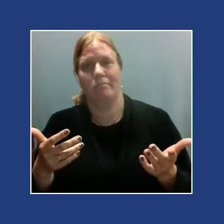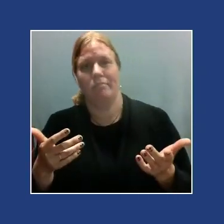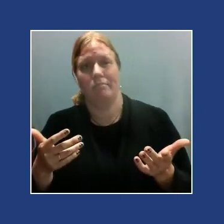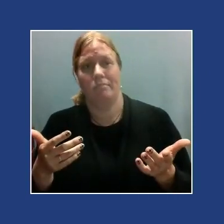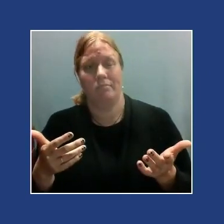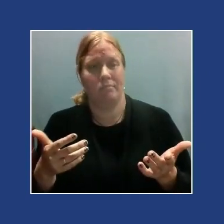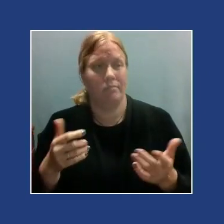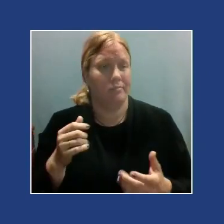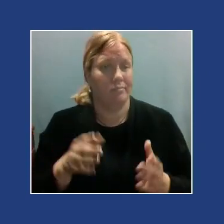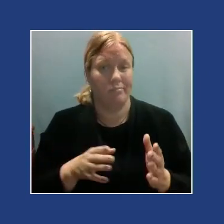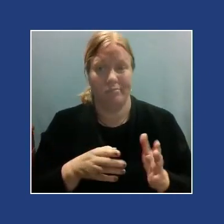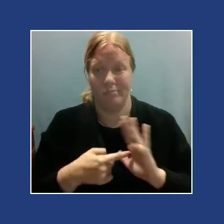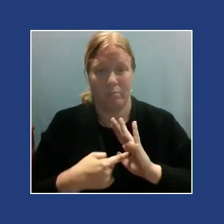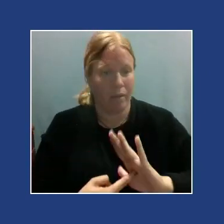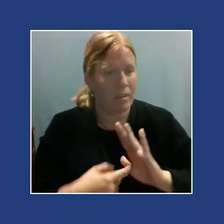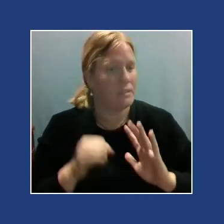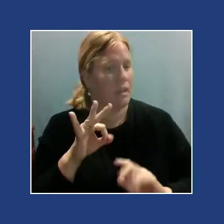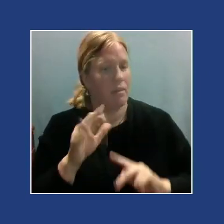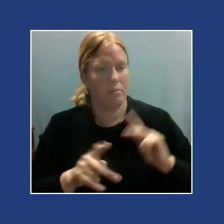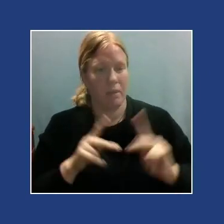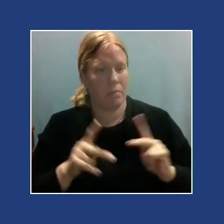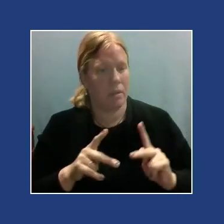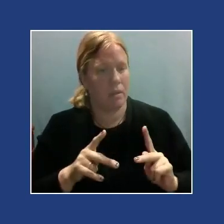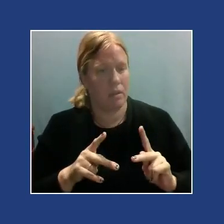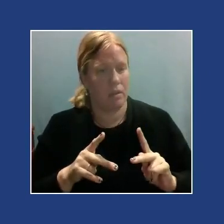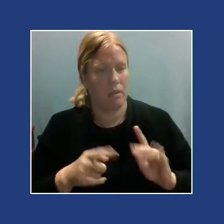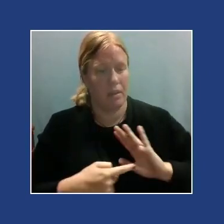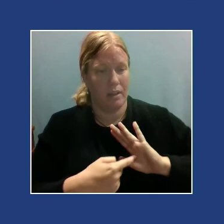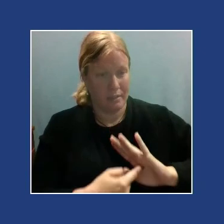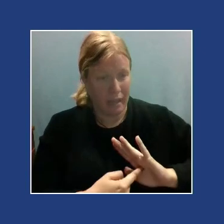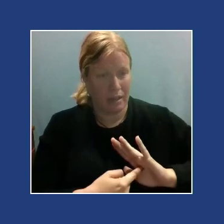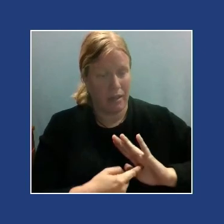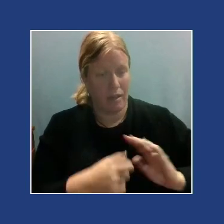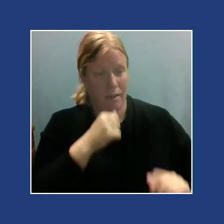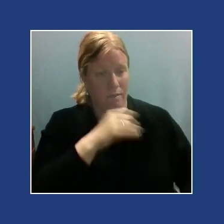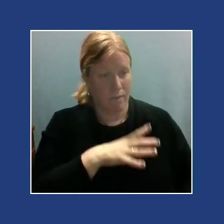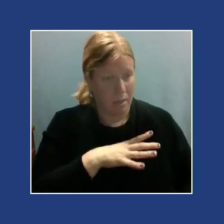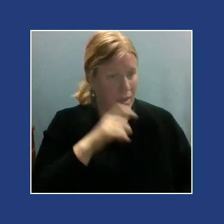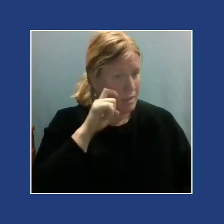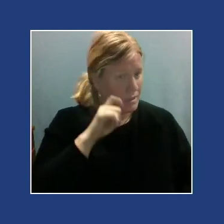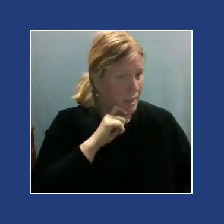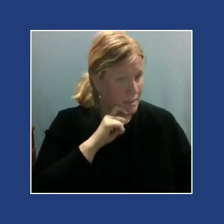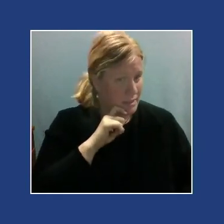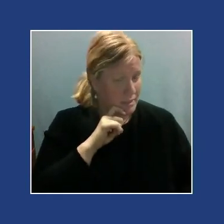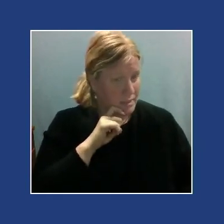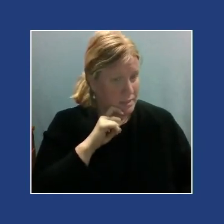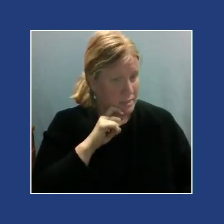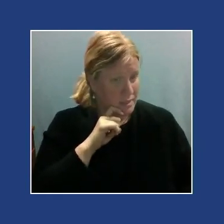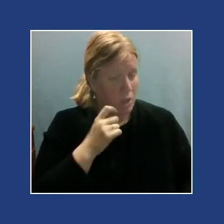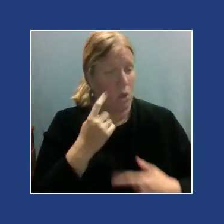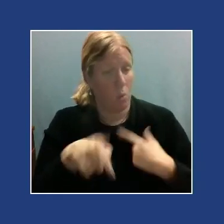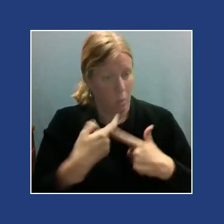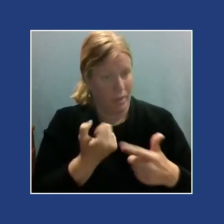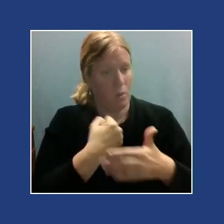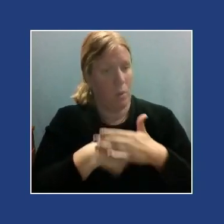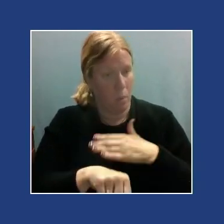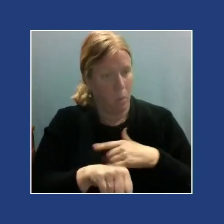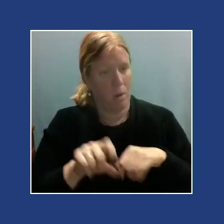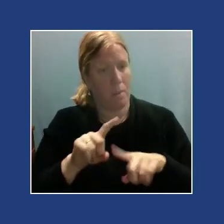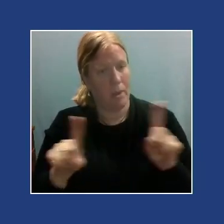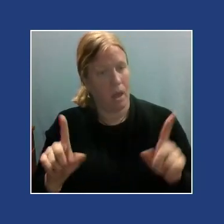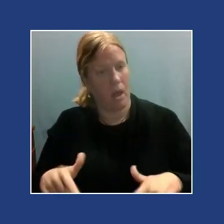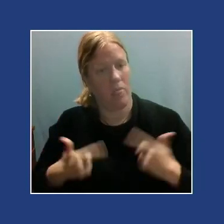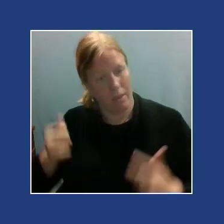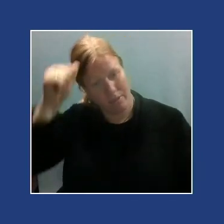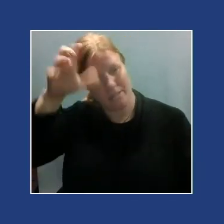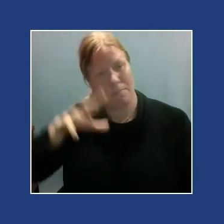prevalence of people assigned female sex at birth who lived as men, were married, and were basically